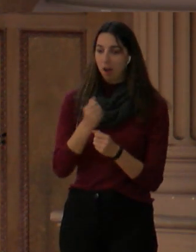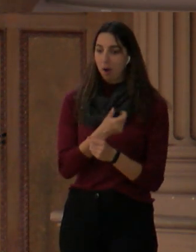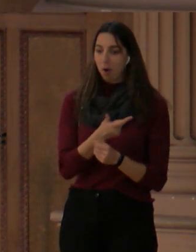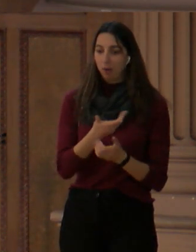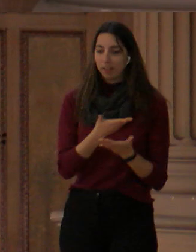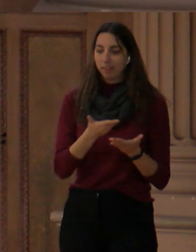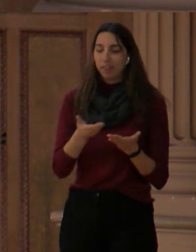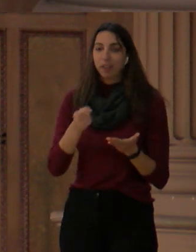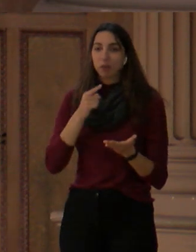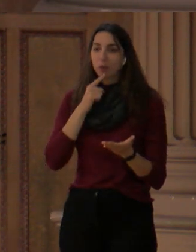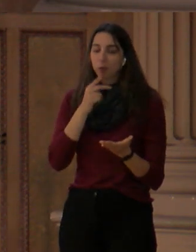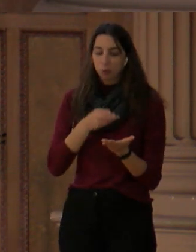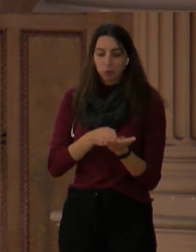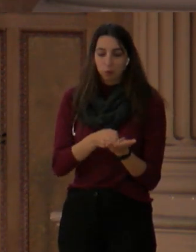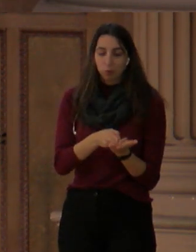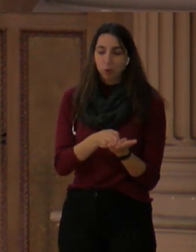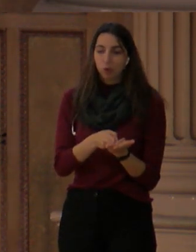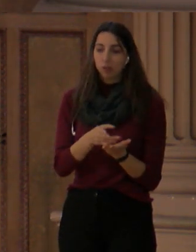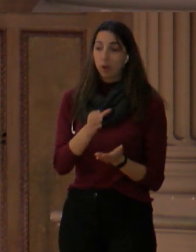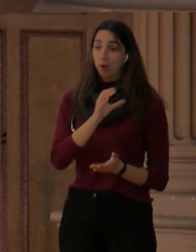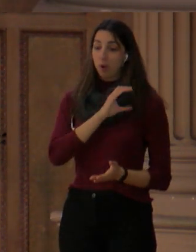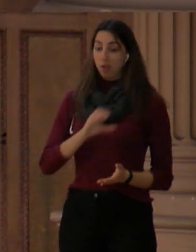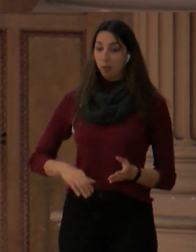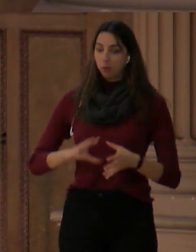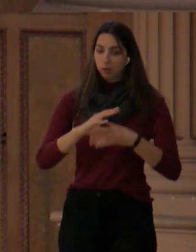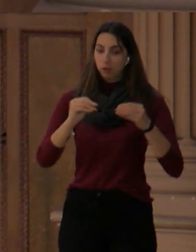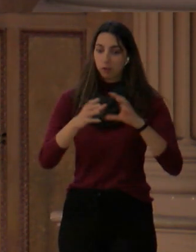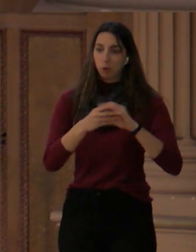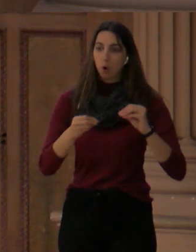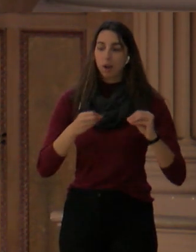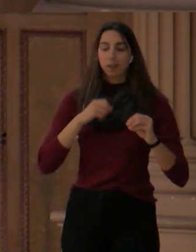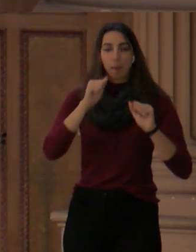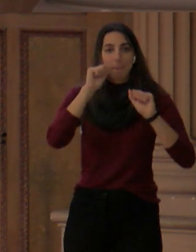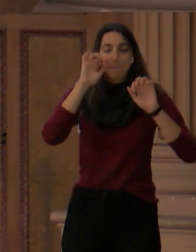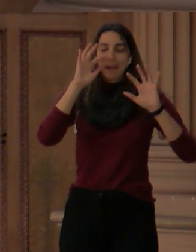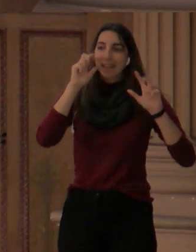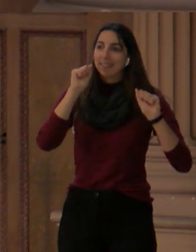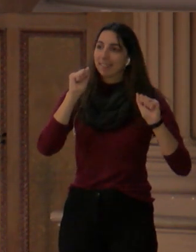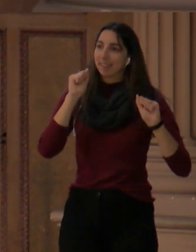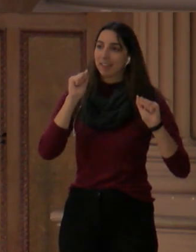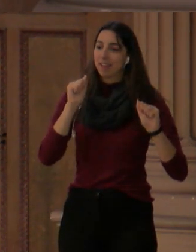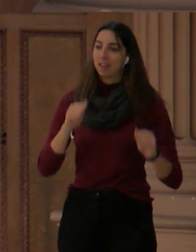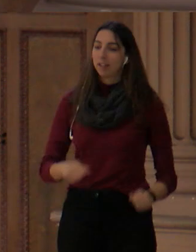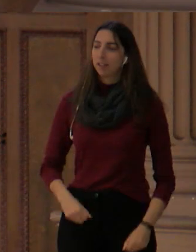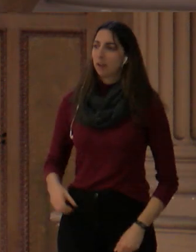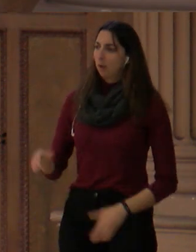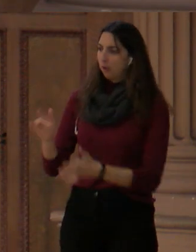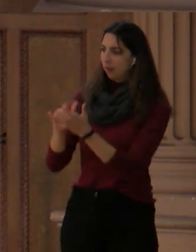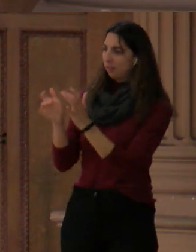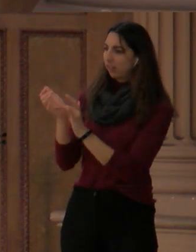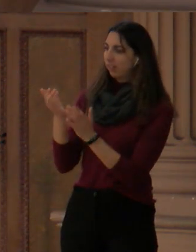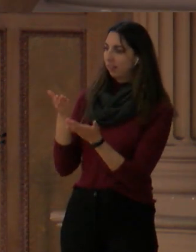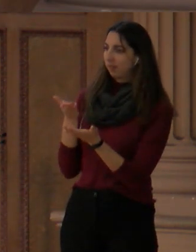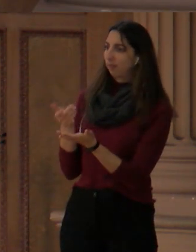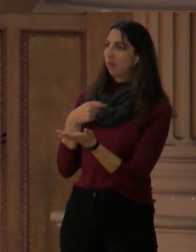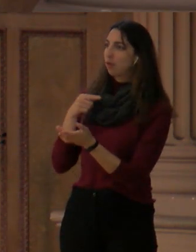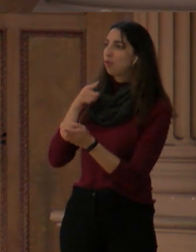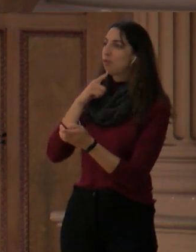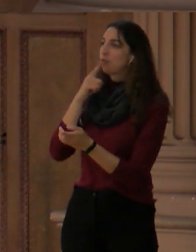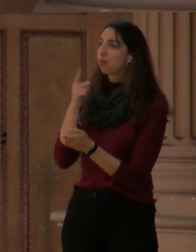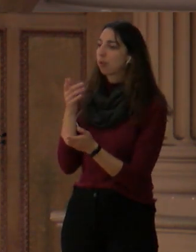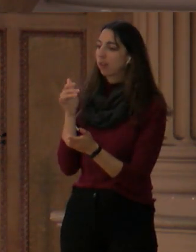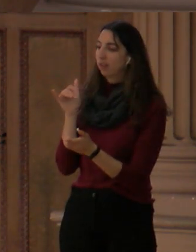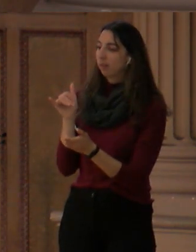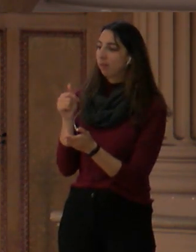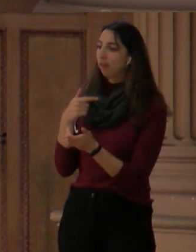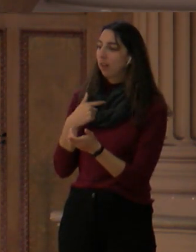Because to believe the Christian story is to believe the most thrilling of stories. And if Jesus is who he says he is and he is, then in him